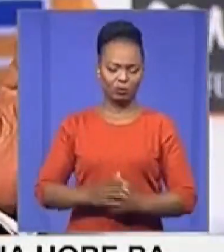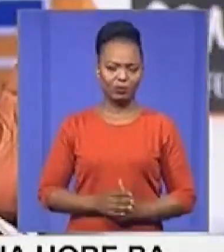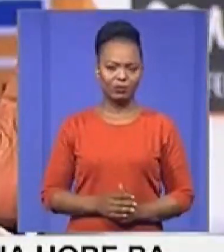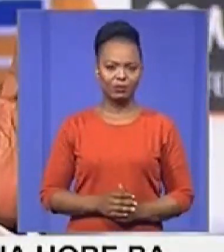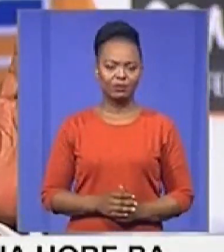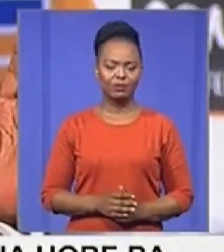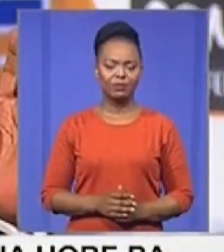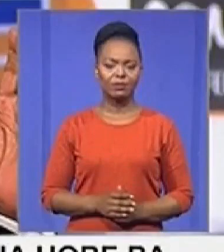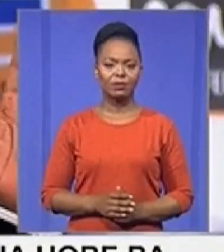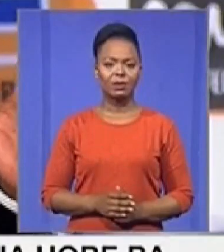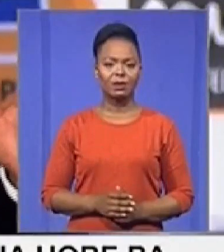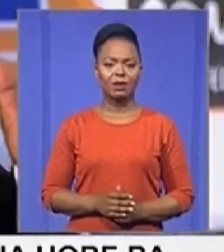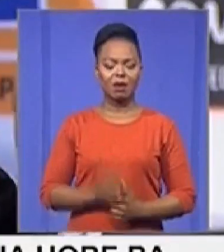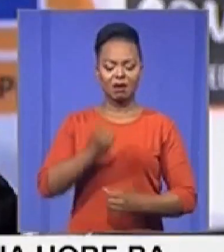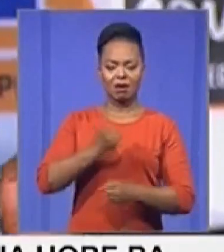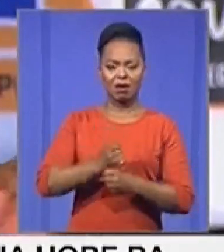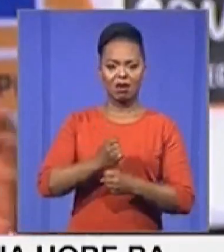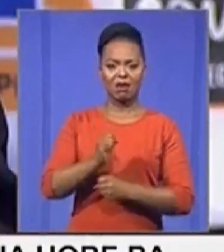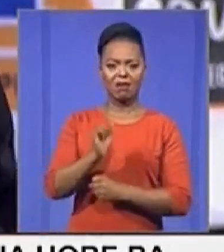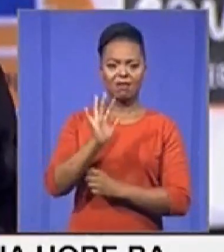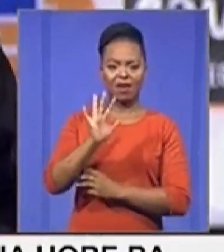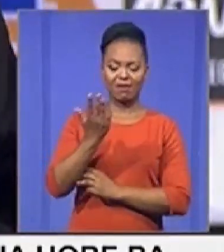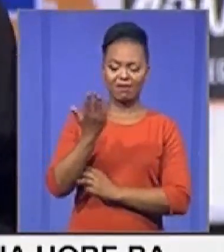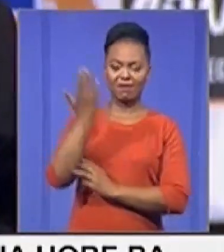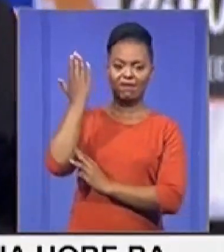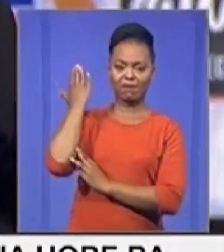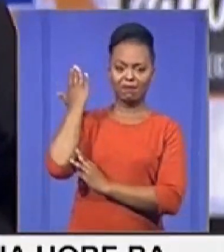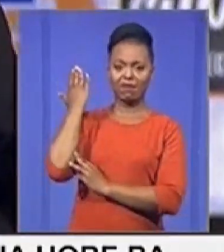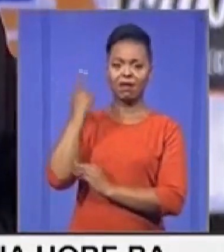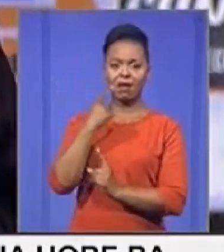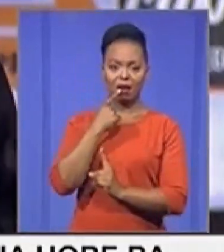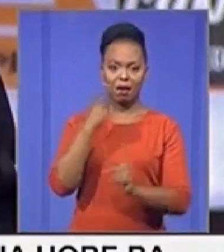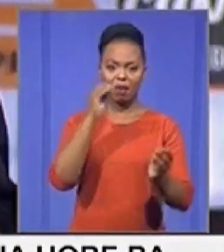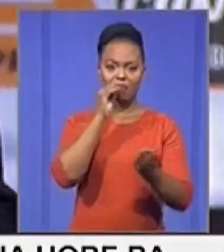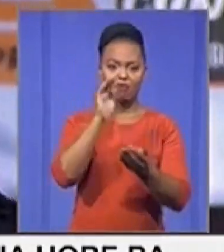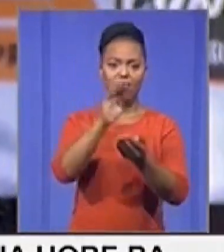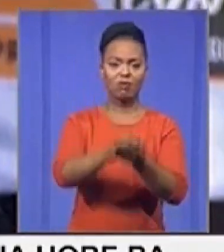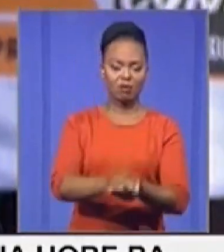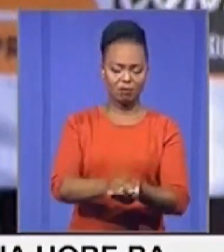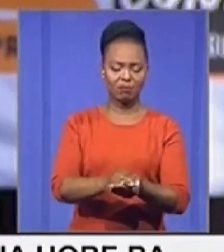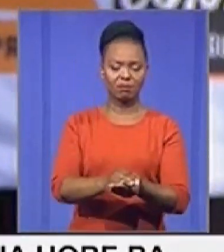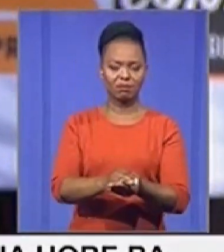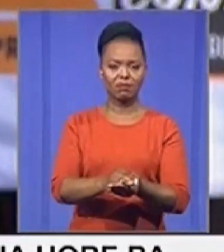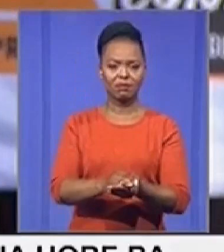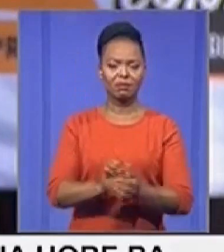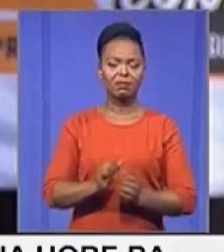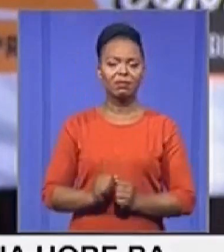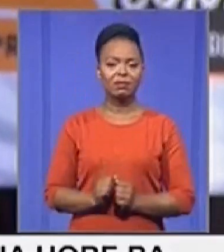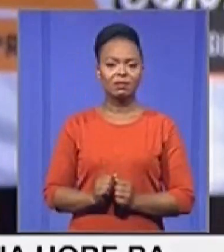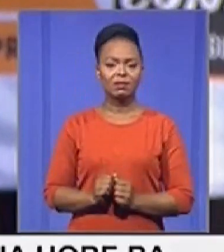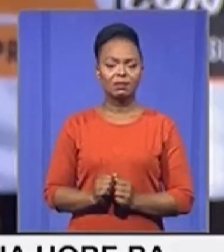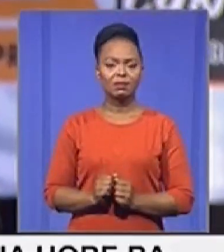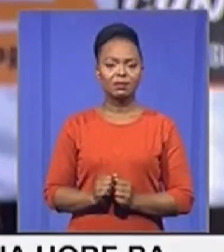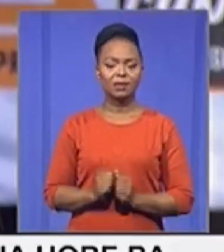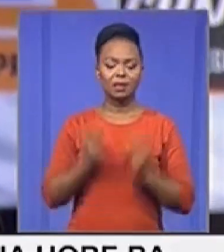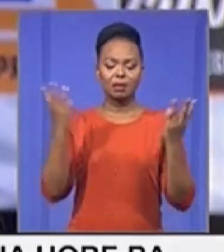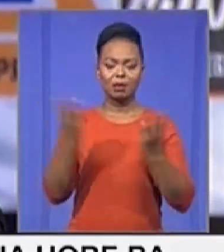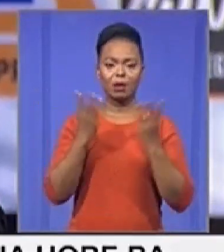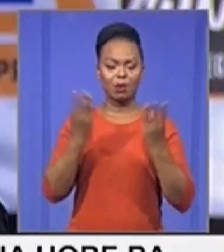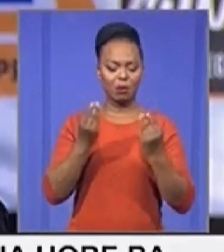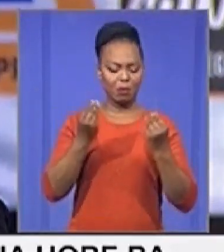Re ile ra re mo dilemong tse tlhano tse fetileng re batla gore bao ba na leng